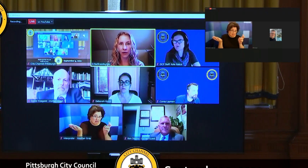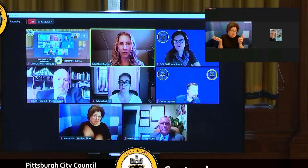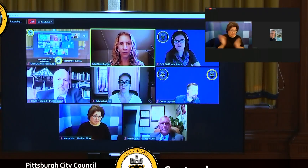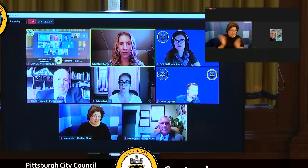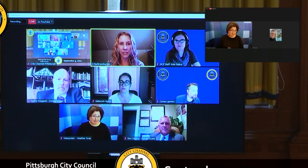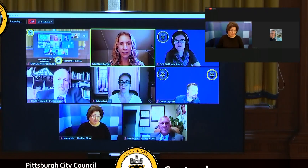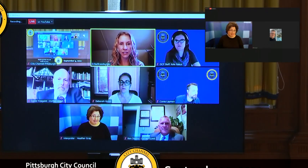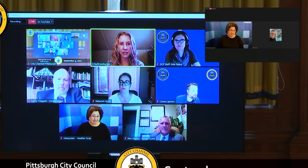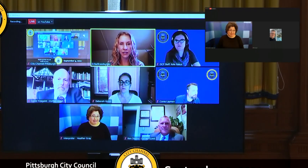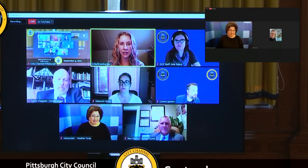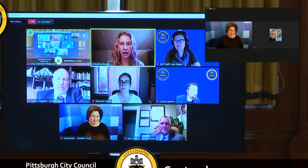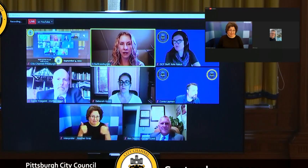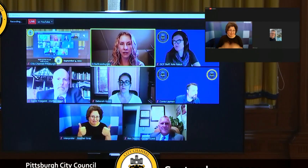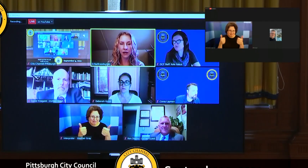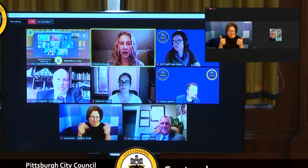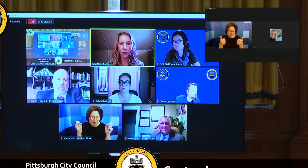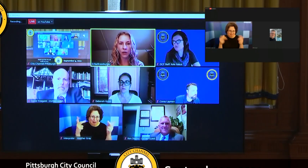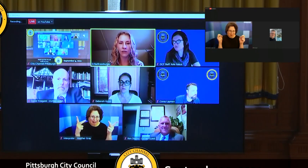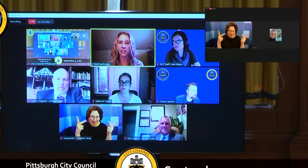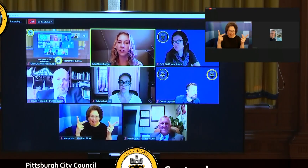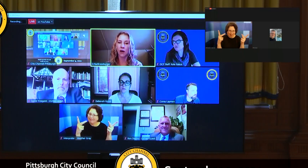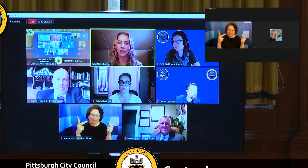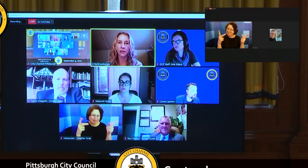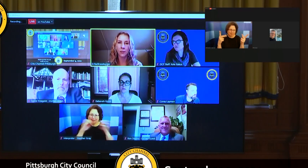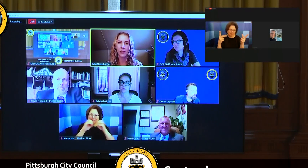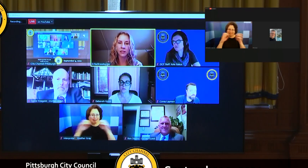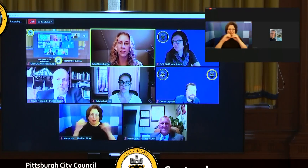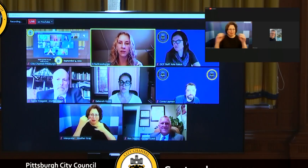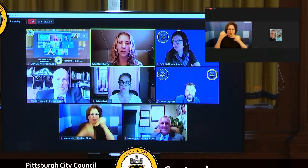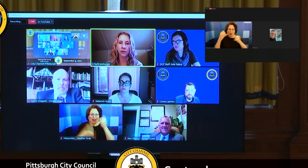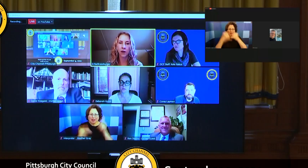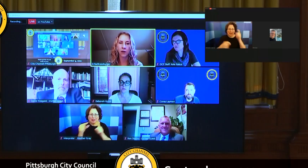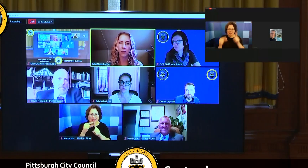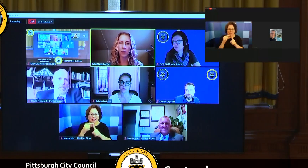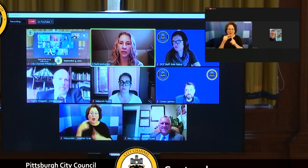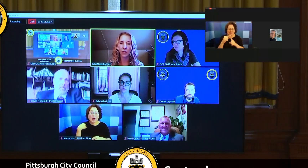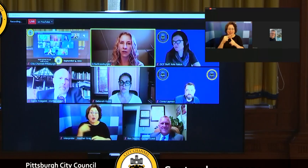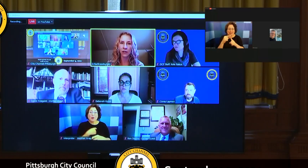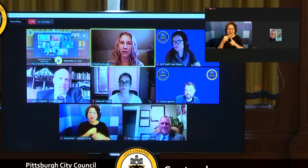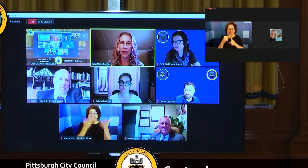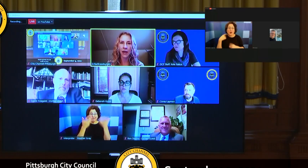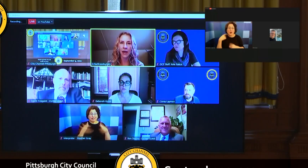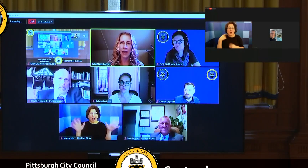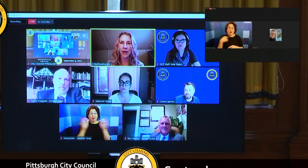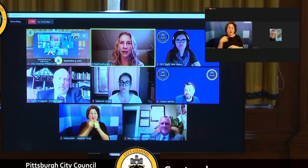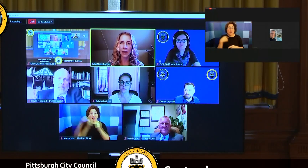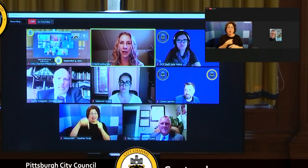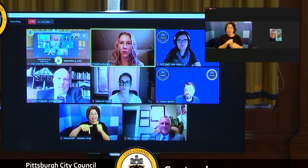All right, seeing none, we have exhausted the business of our public hearing,